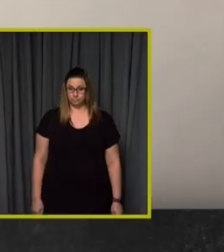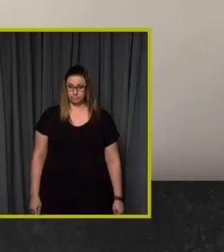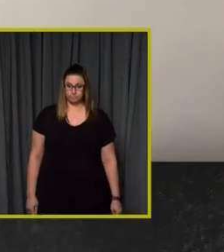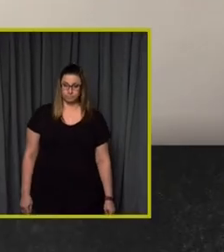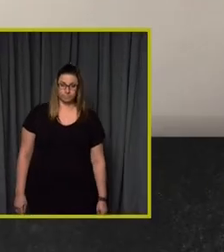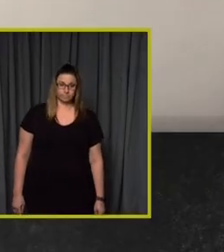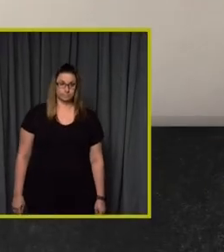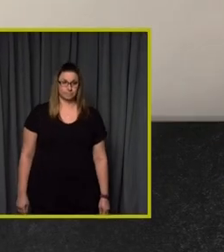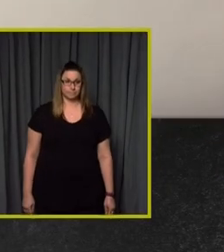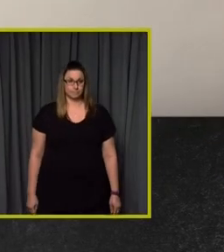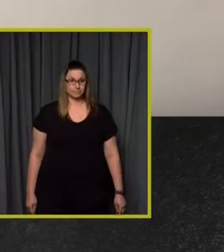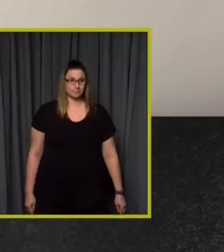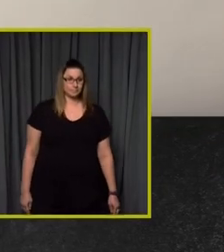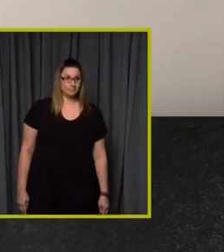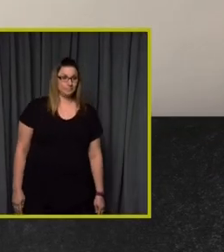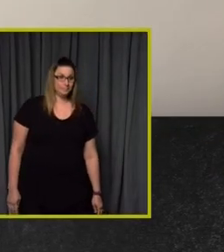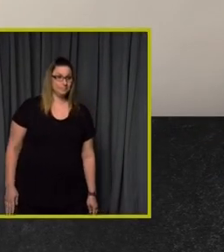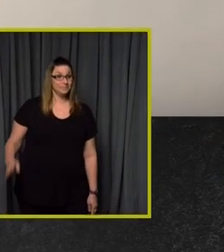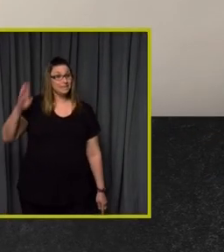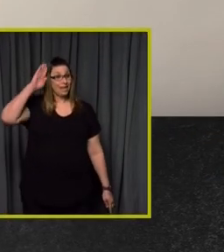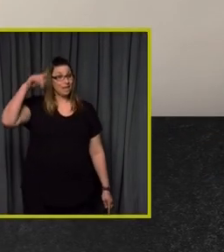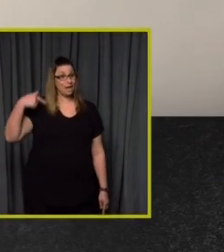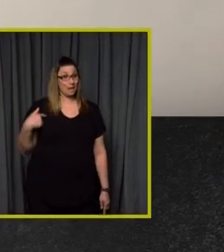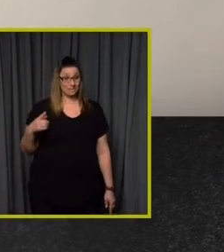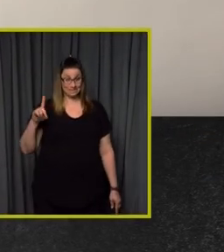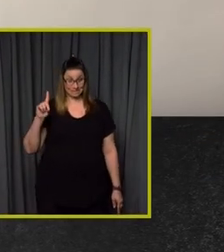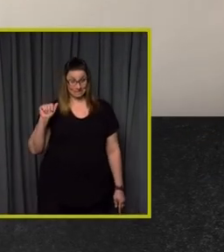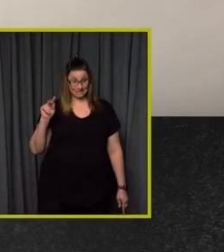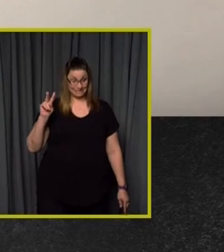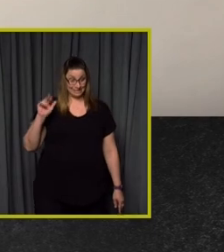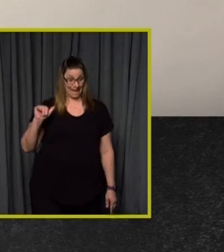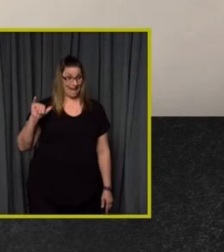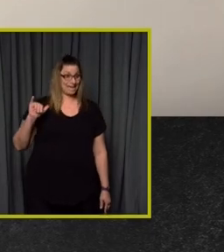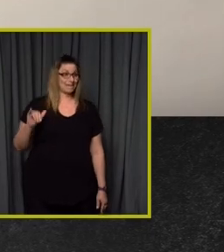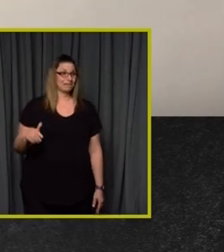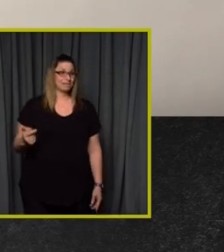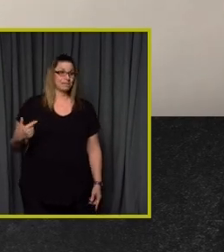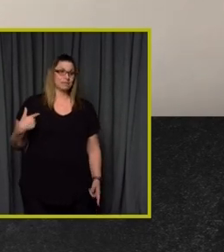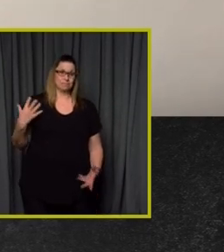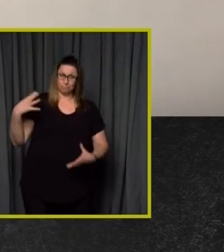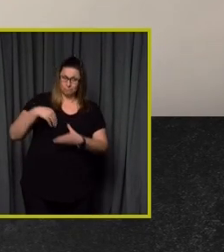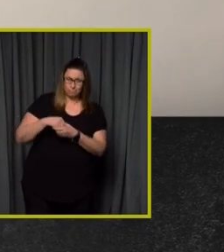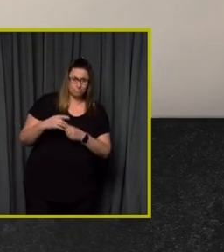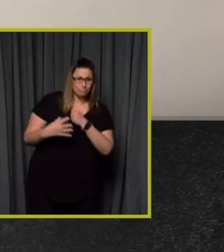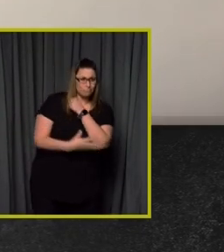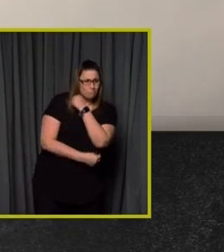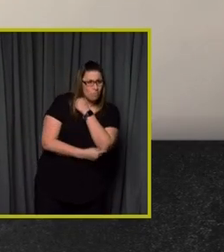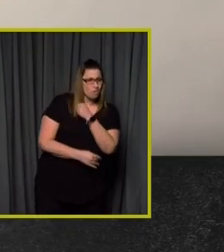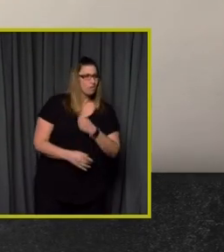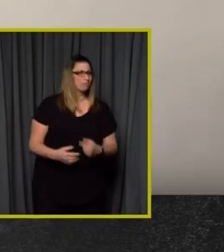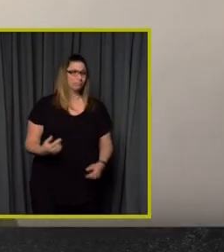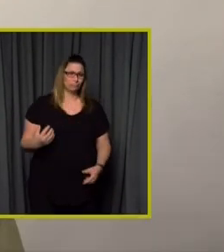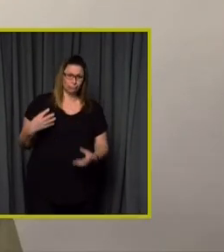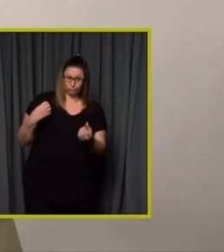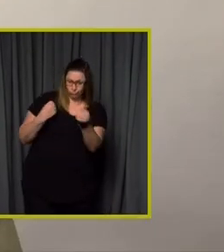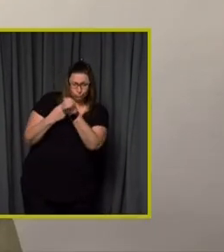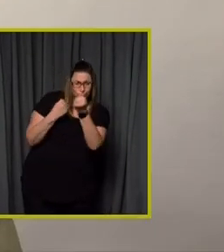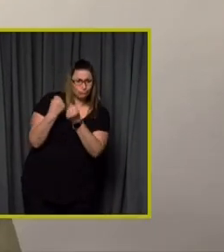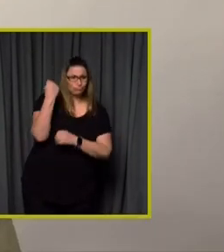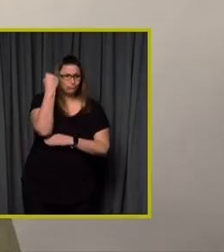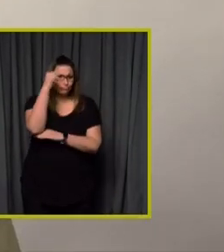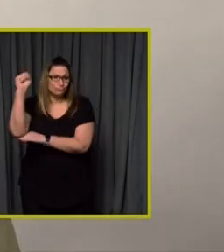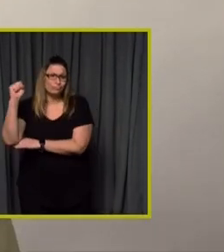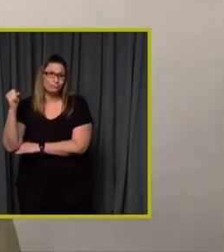Hello, I'm Danny Glover, and I'm a part of the Poor People's Campaign, a national call for